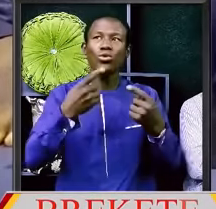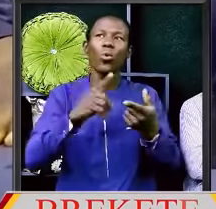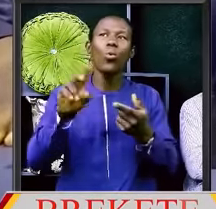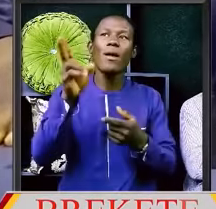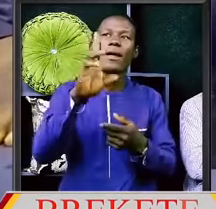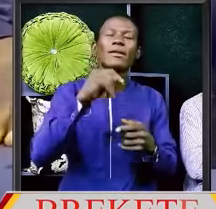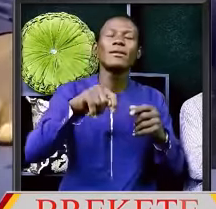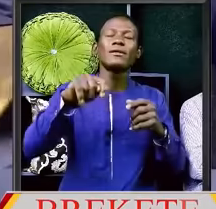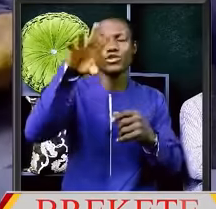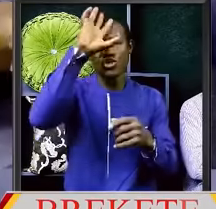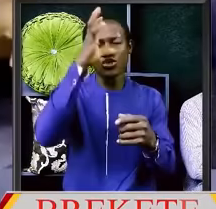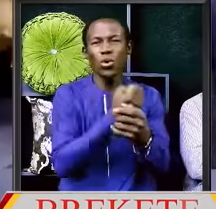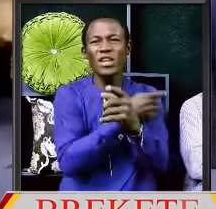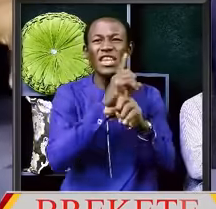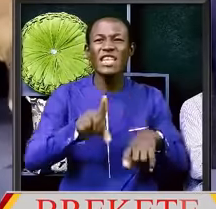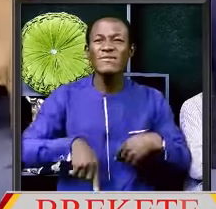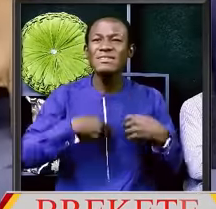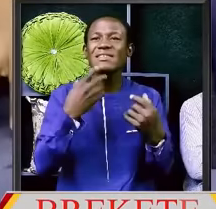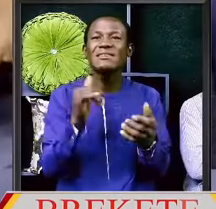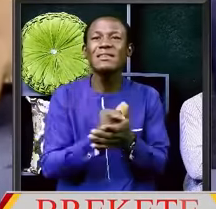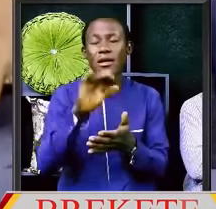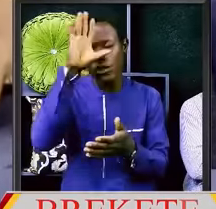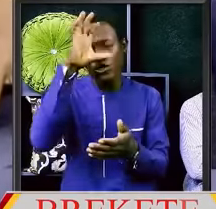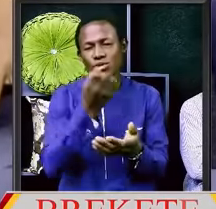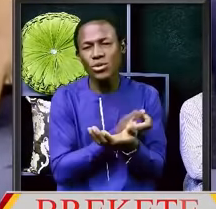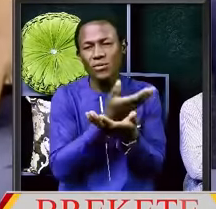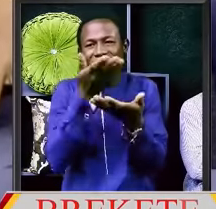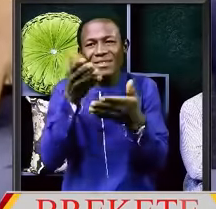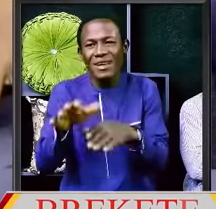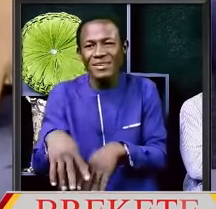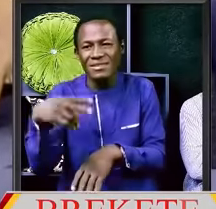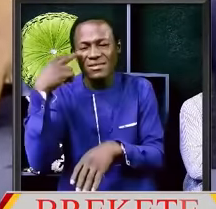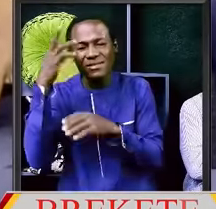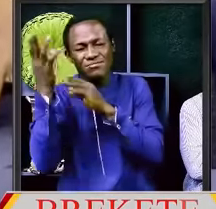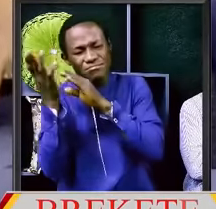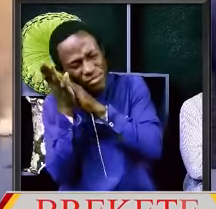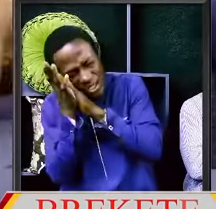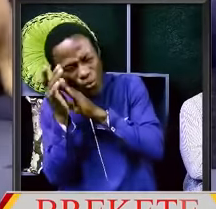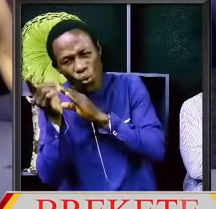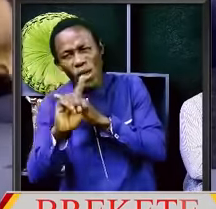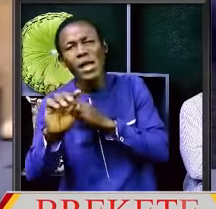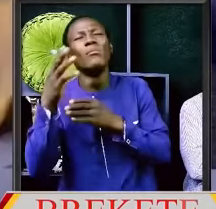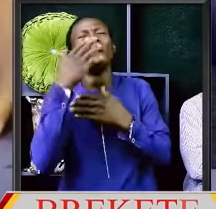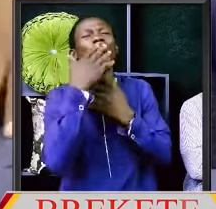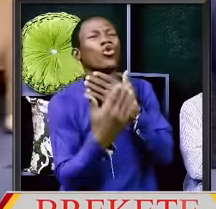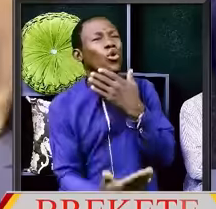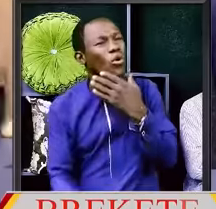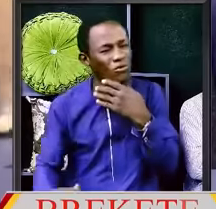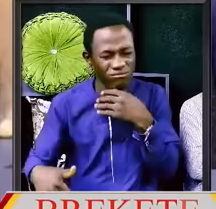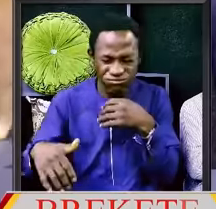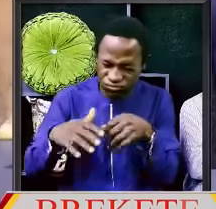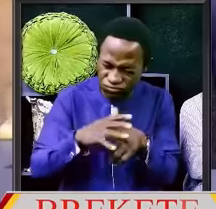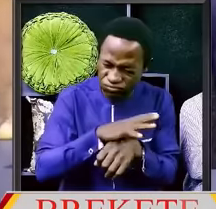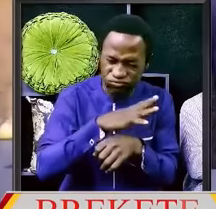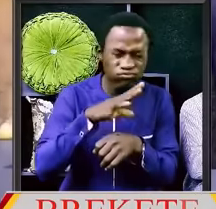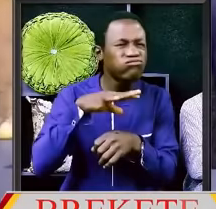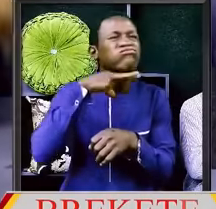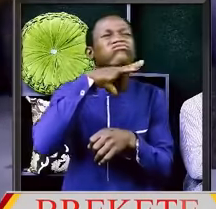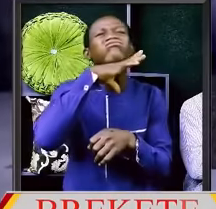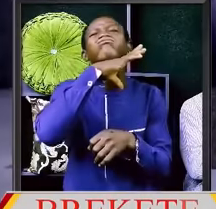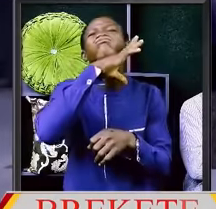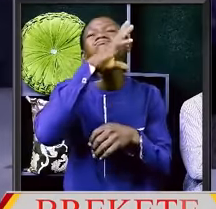die, he see duvet where be say blood stain the duvet plenty